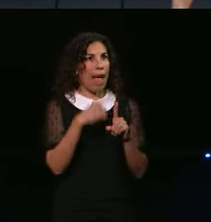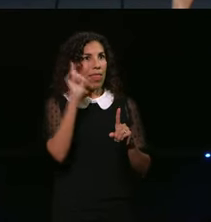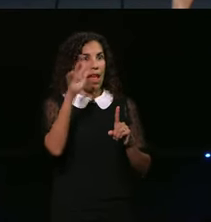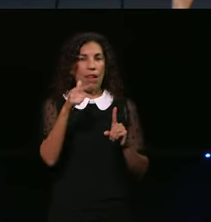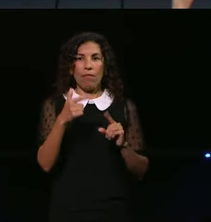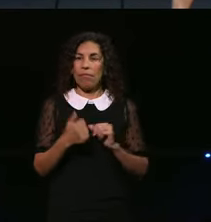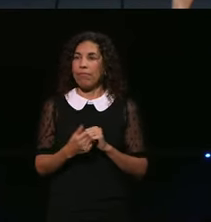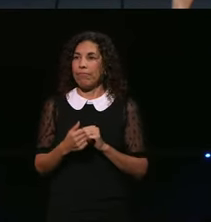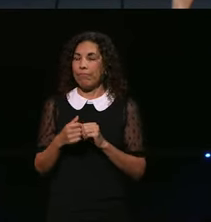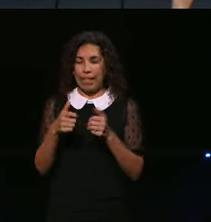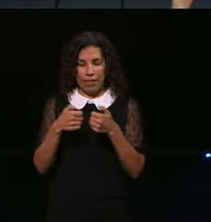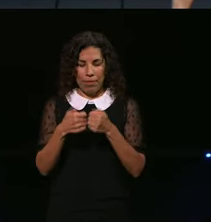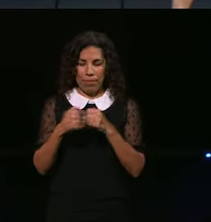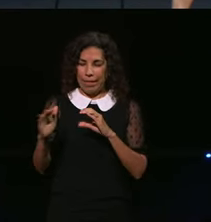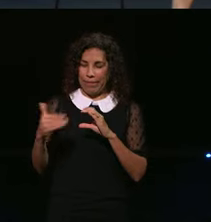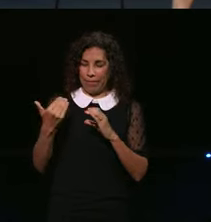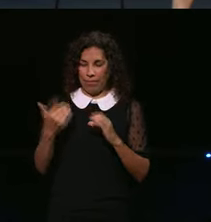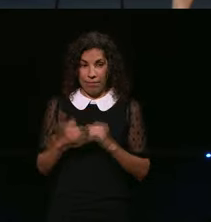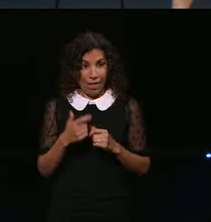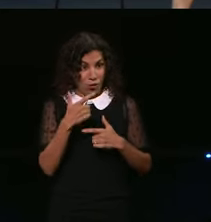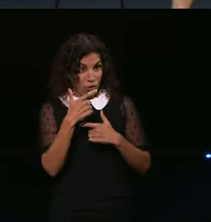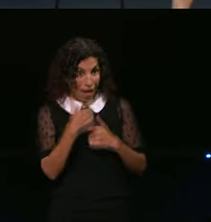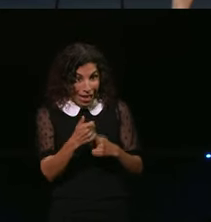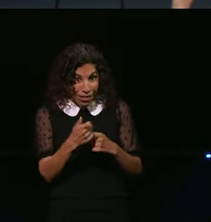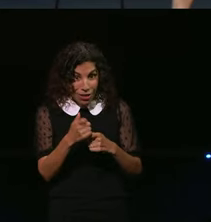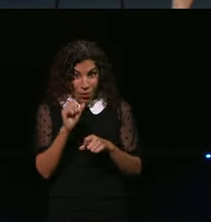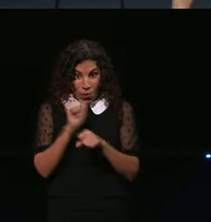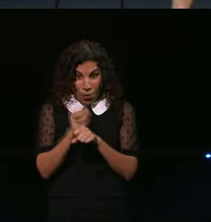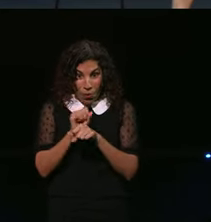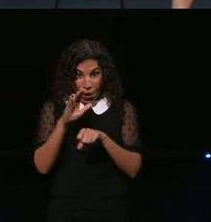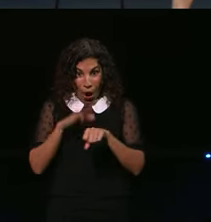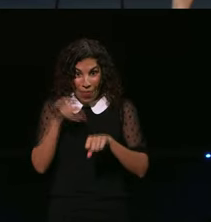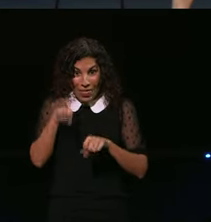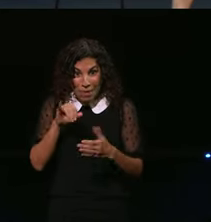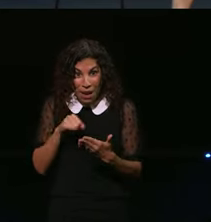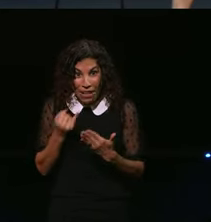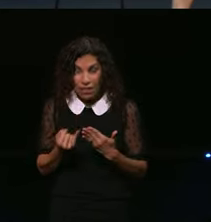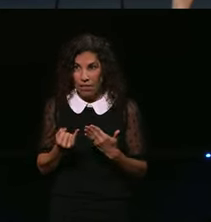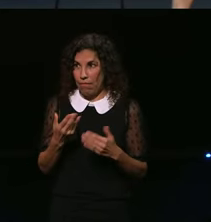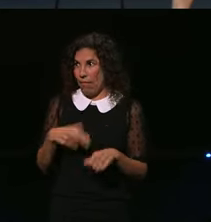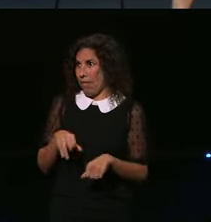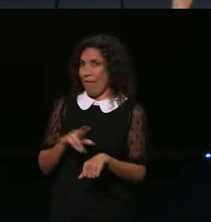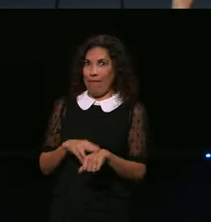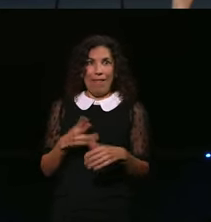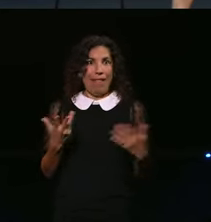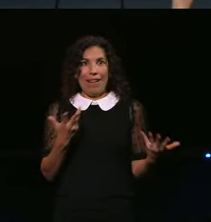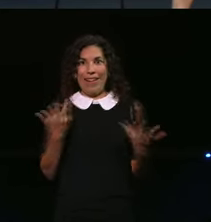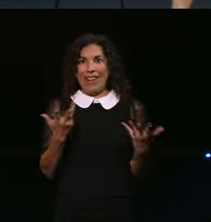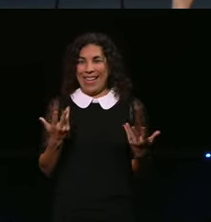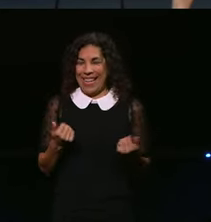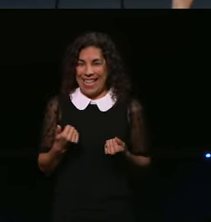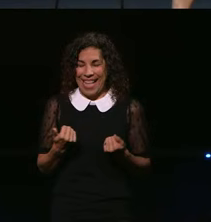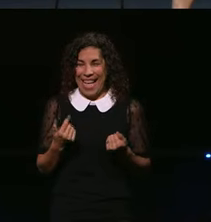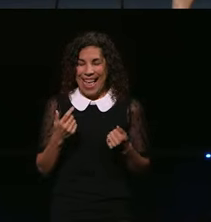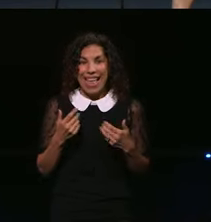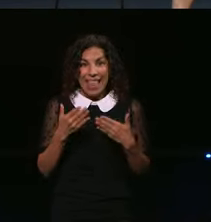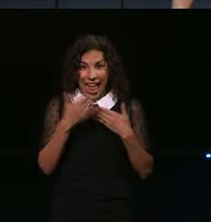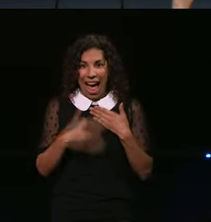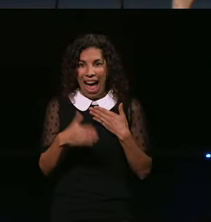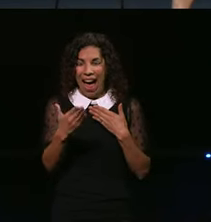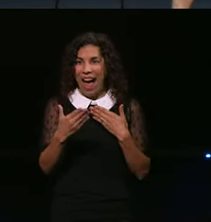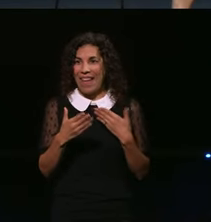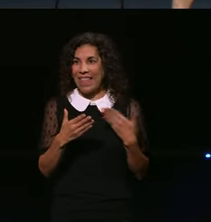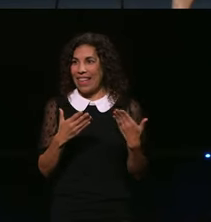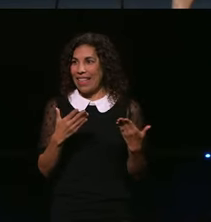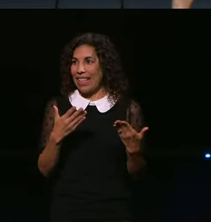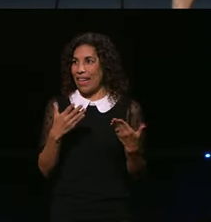he just texted me, are you interested to work on this project? And of course, and then after...